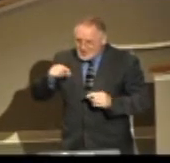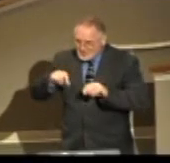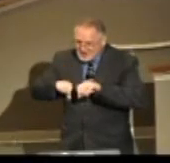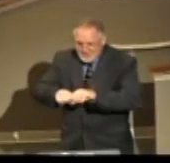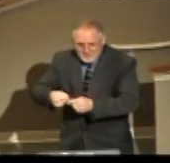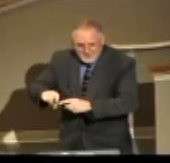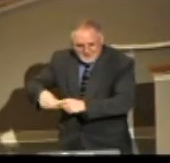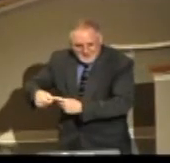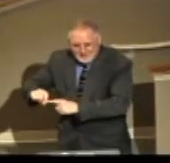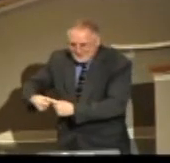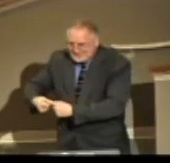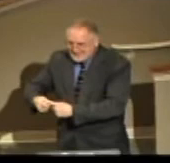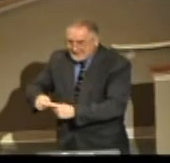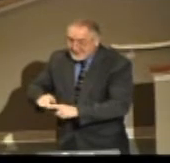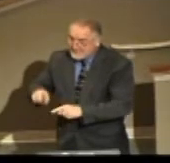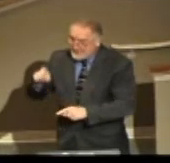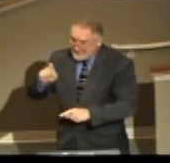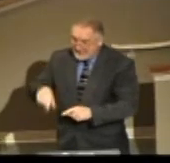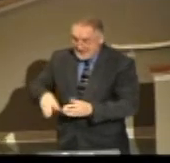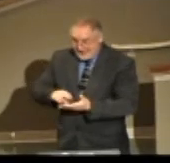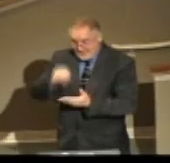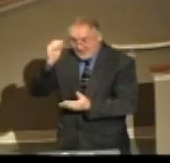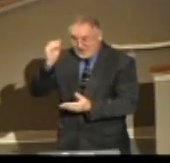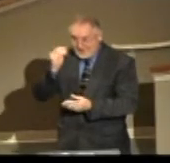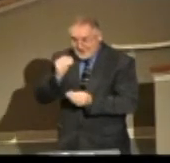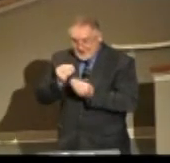But when I went to Bible school, I had to learn to eat them every day.